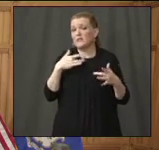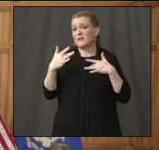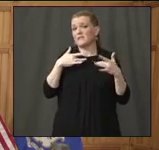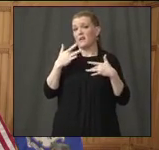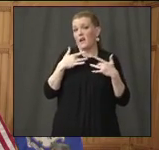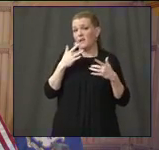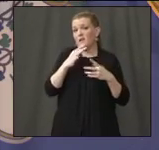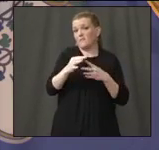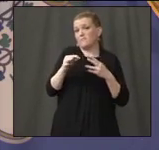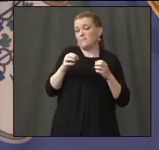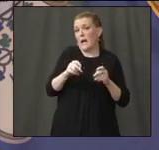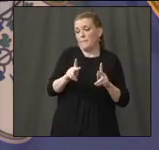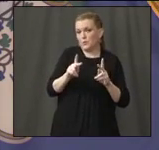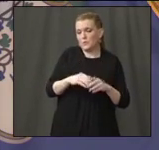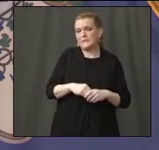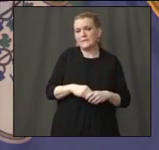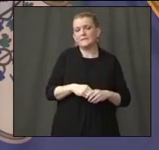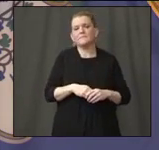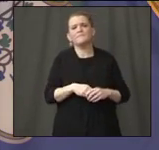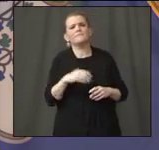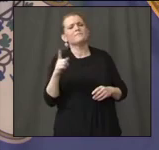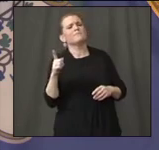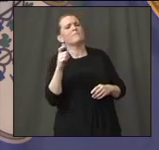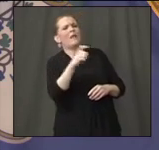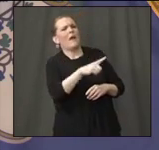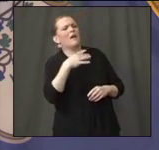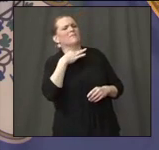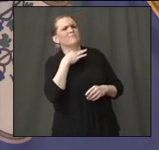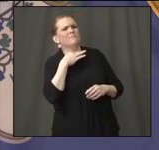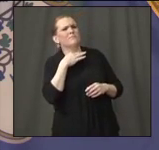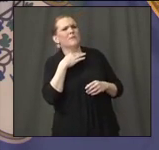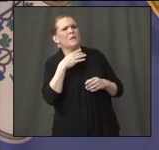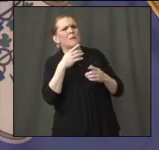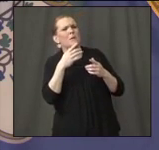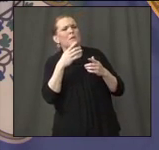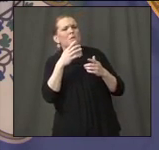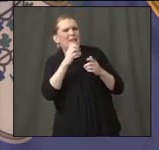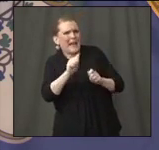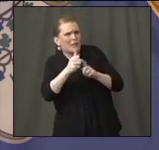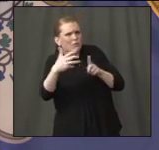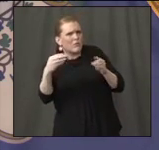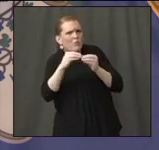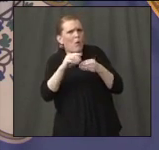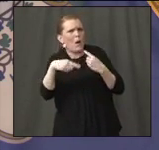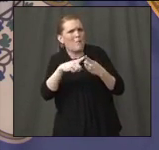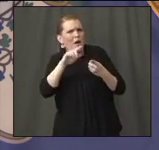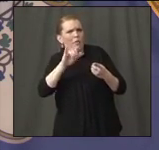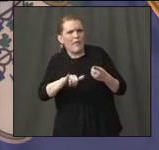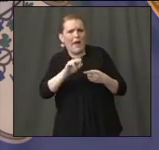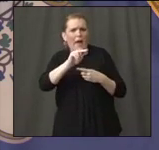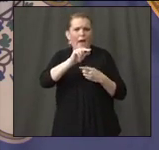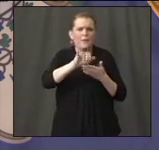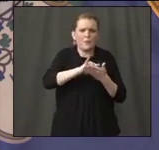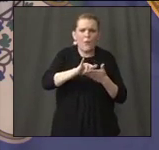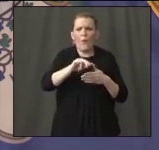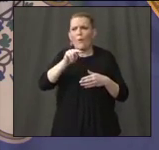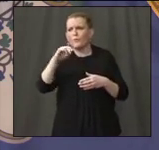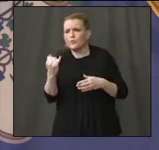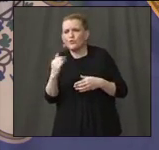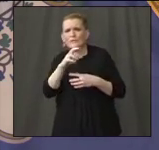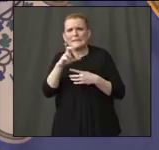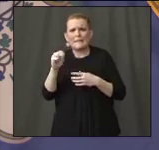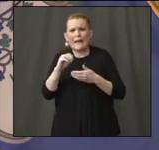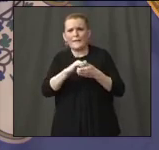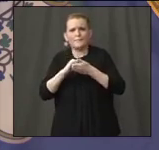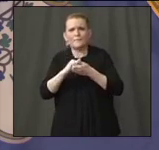I think it's too early to talk about that specifically, but what contact tracing does do is allows us to isolate the virus, slow down the rate